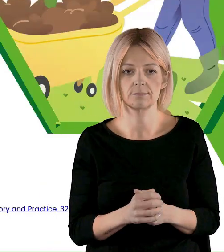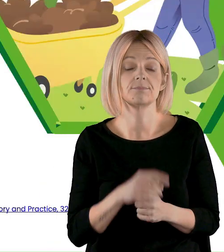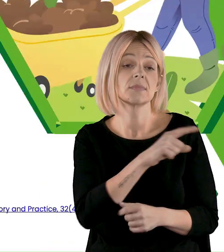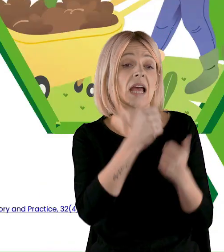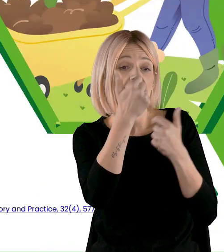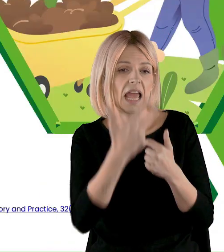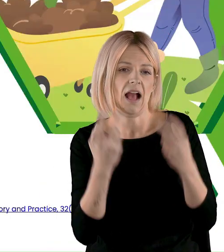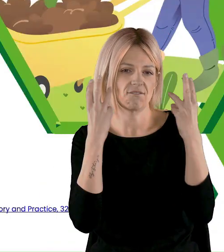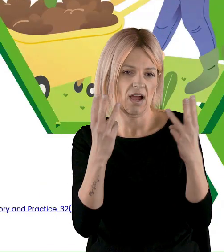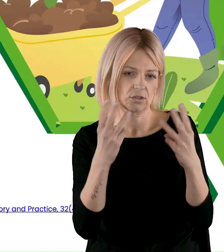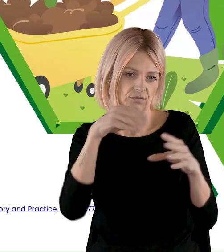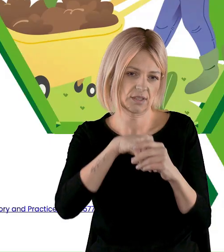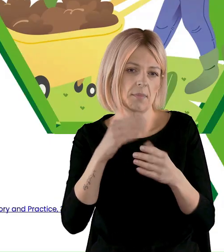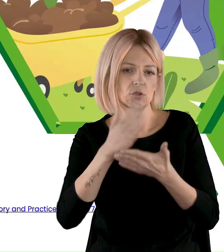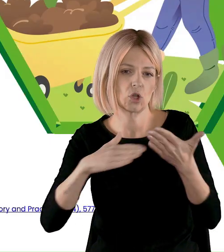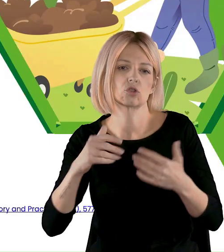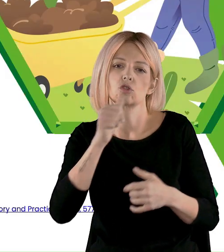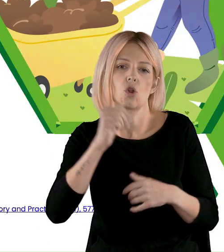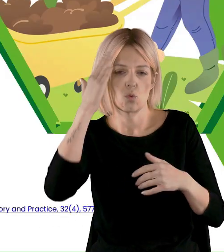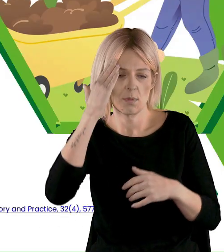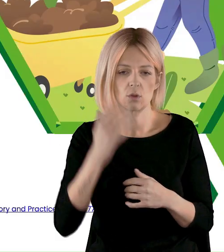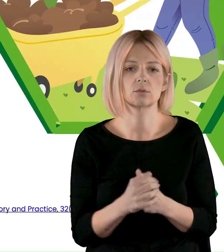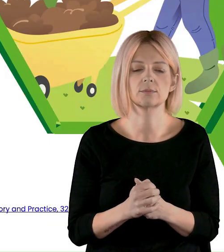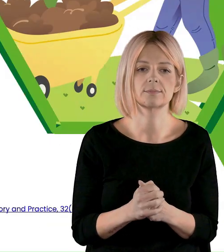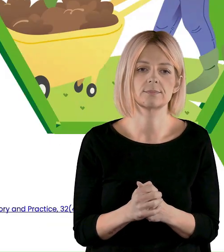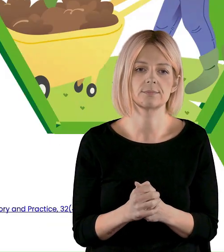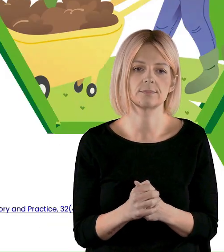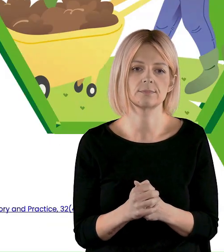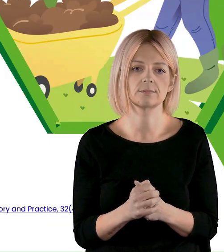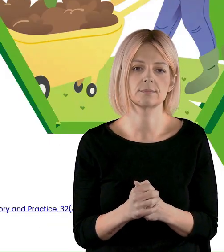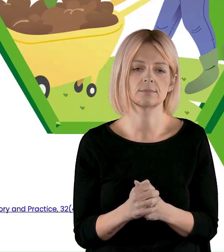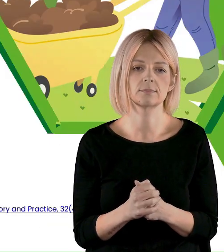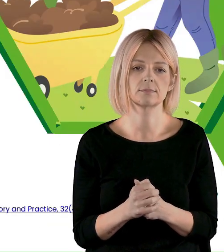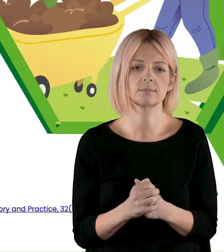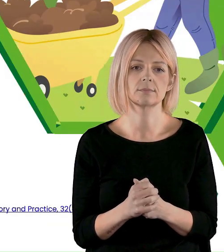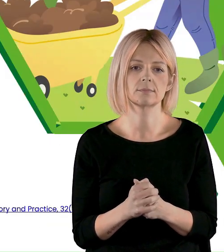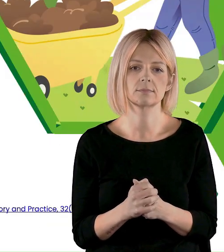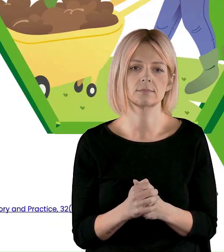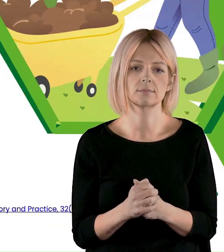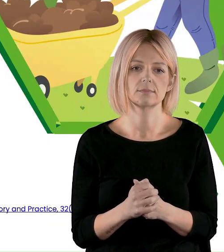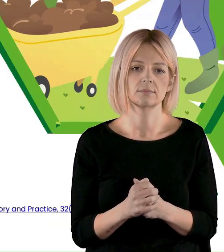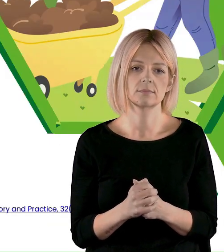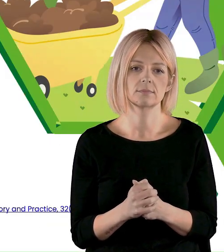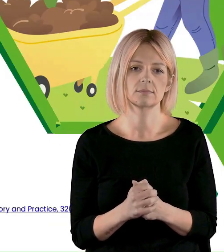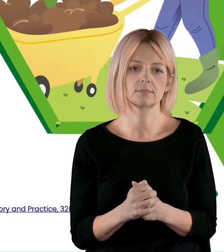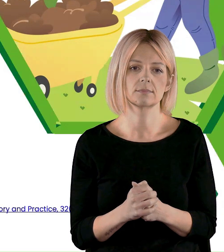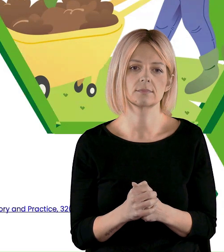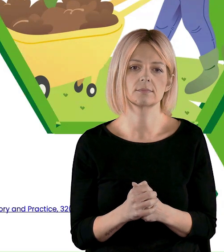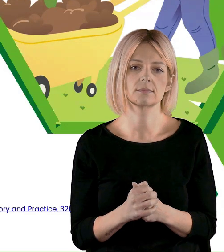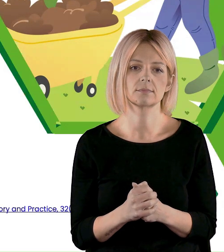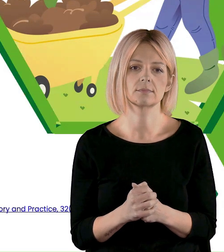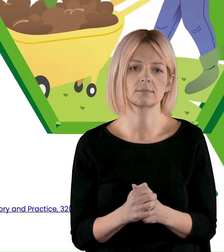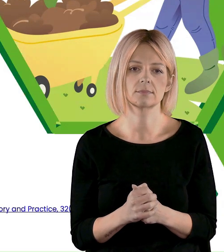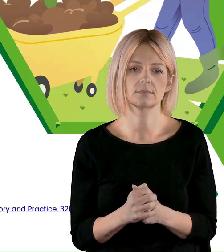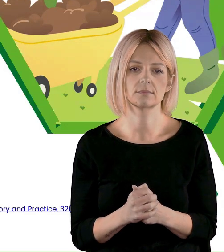skills has as values in course. Starting with understanding environmental issues